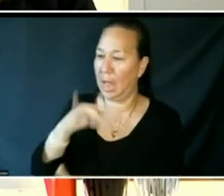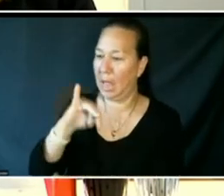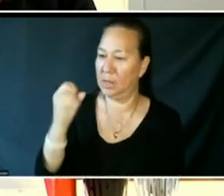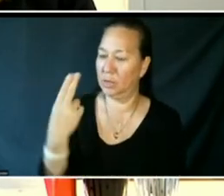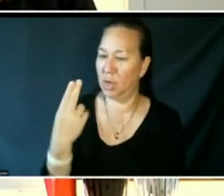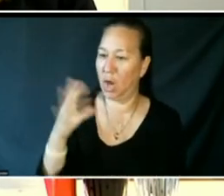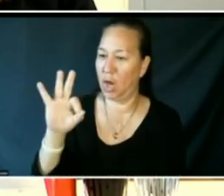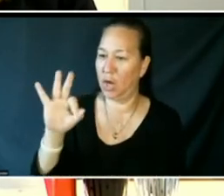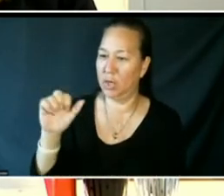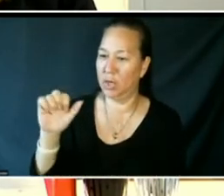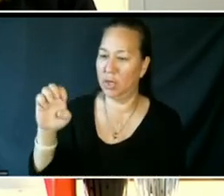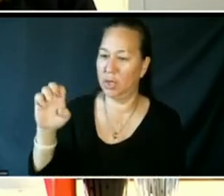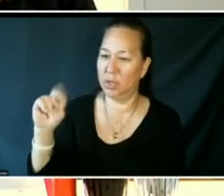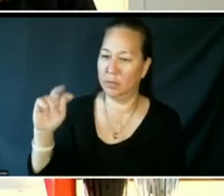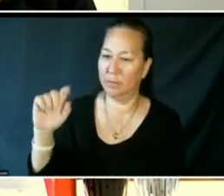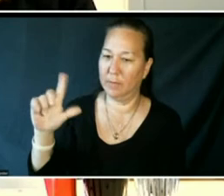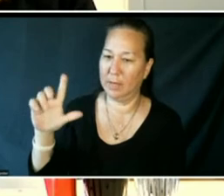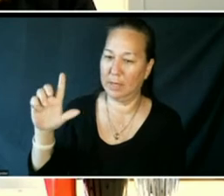email Mr. Cheeseborough